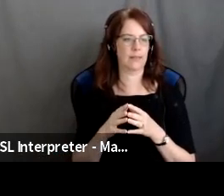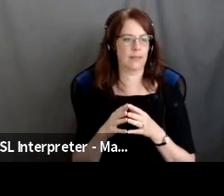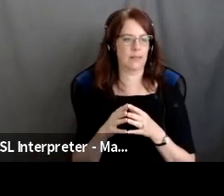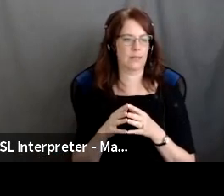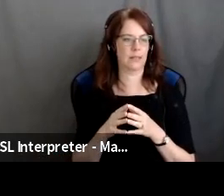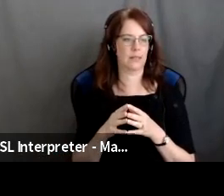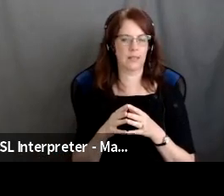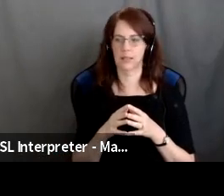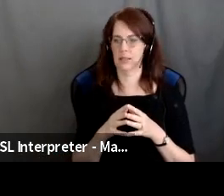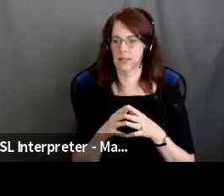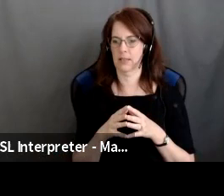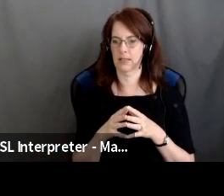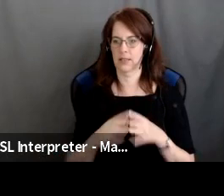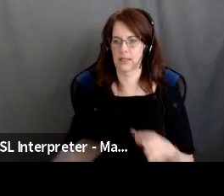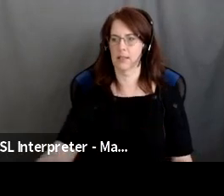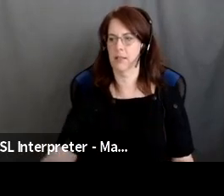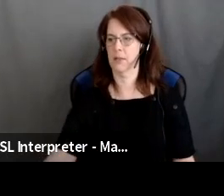Do you happen to know the number?